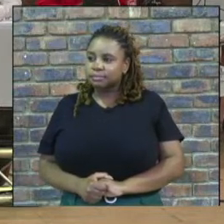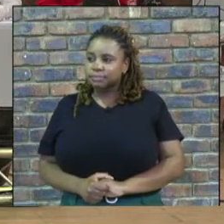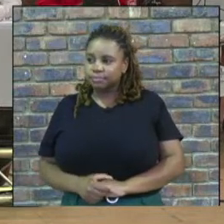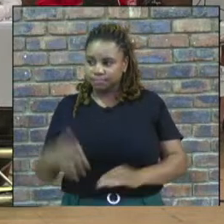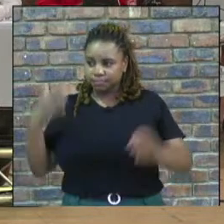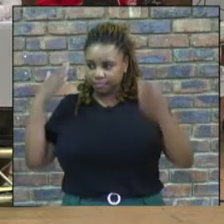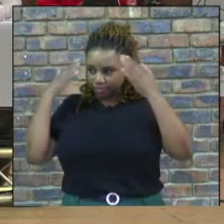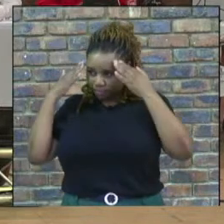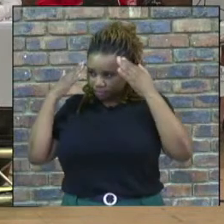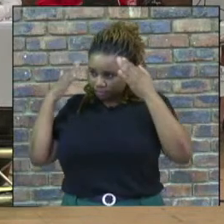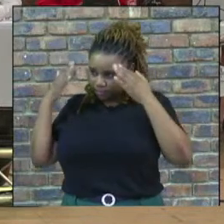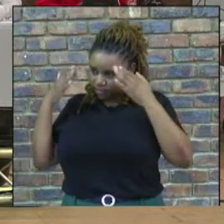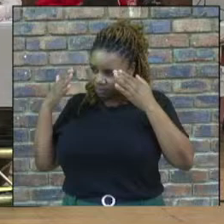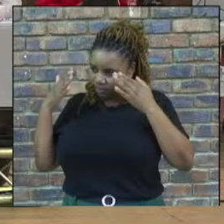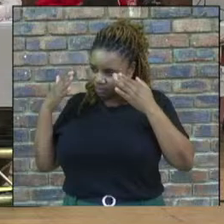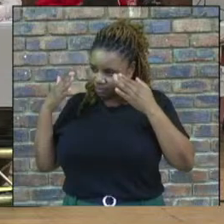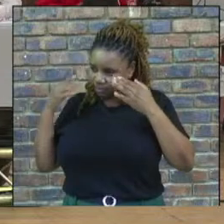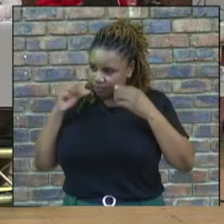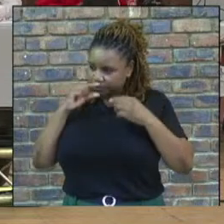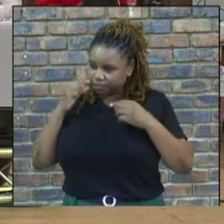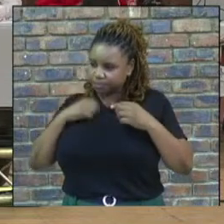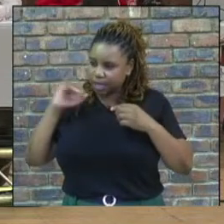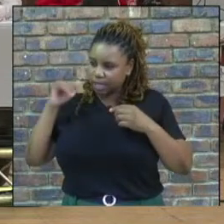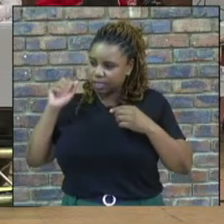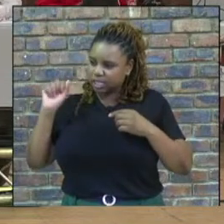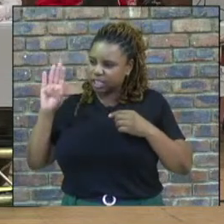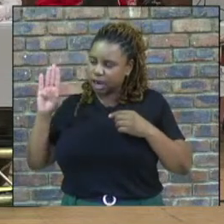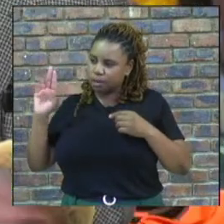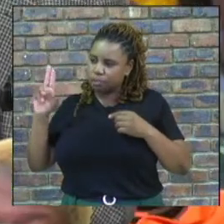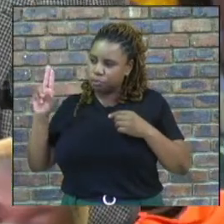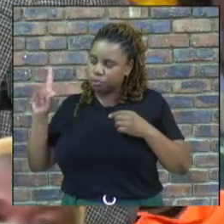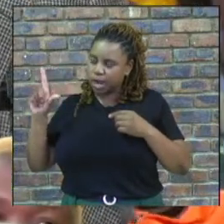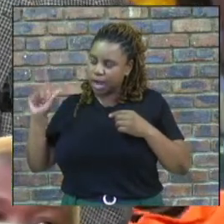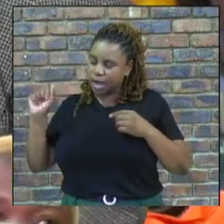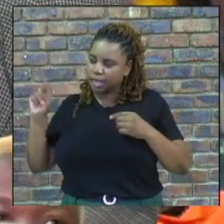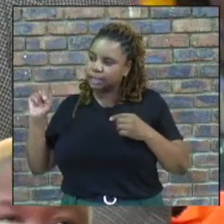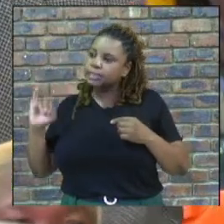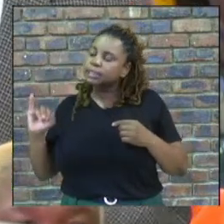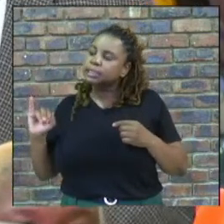Sibonge ujabulano kaMkhonza no buya eTsakane